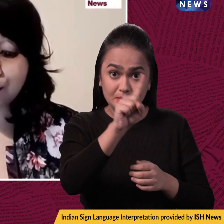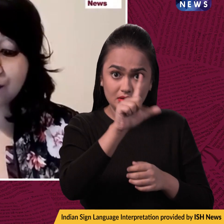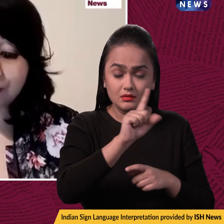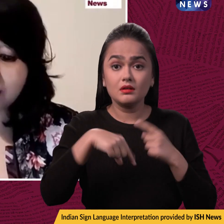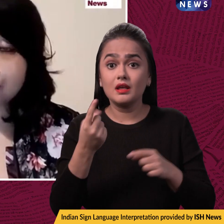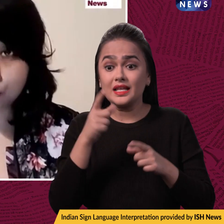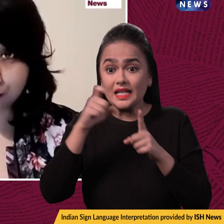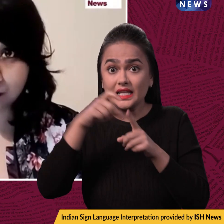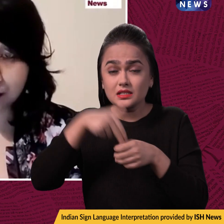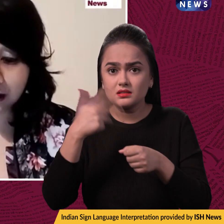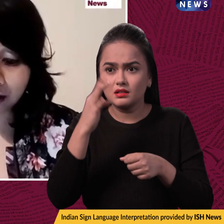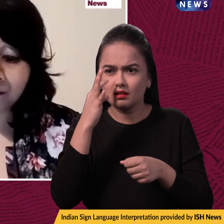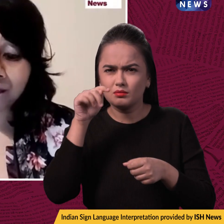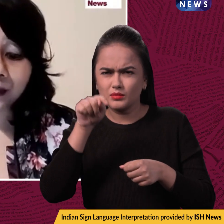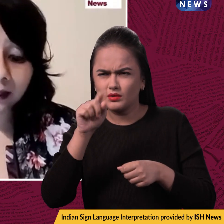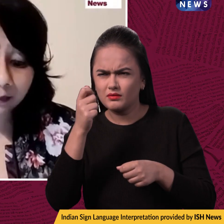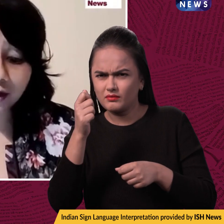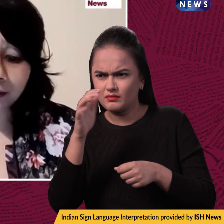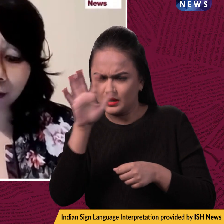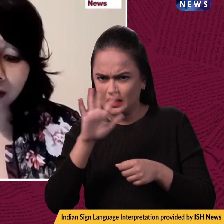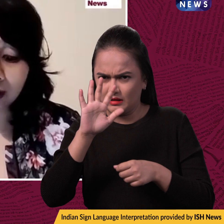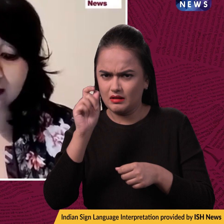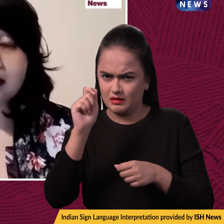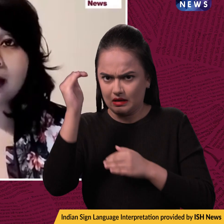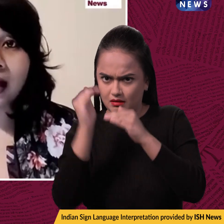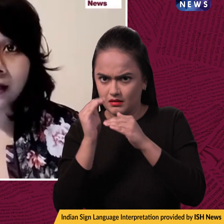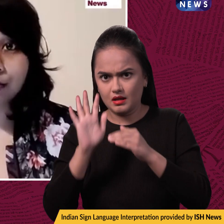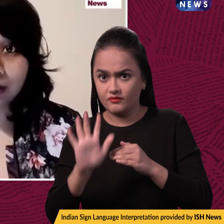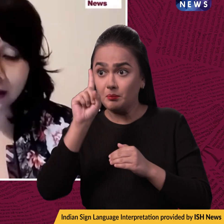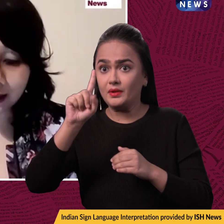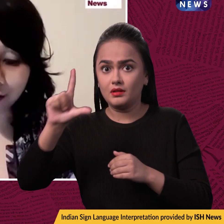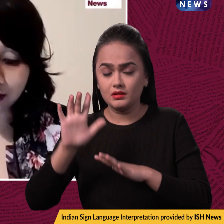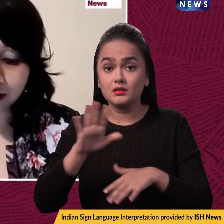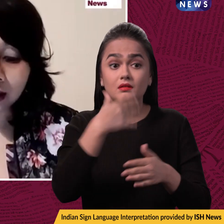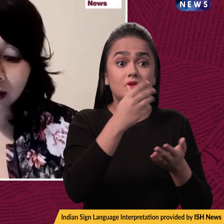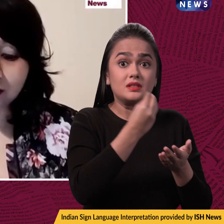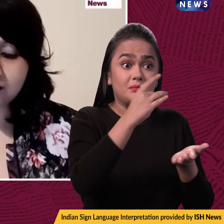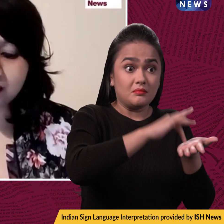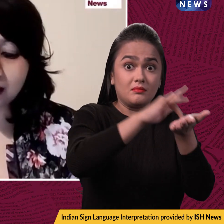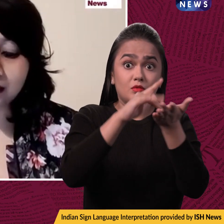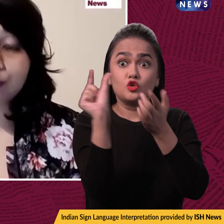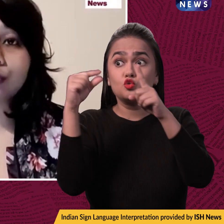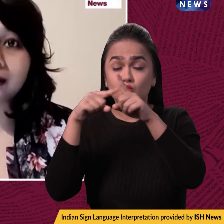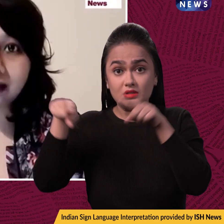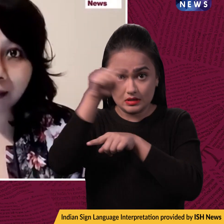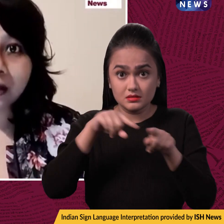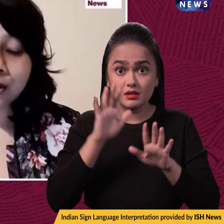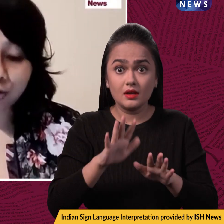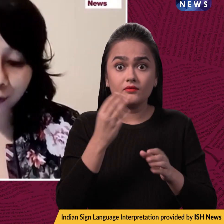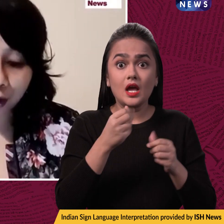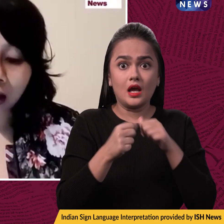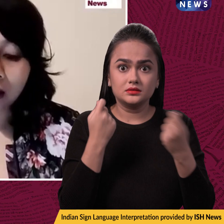by 9.52 rupees per litre in BJP ruled states and union territories. Now, some of these states include